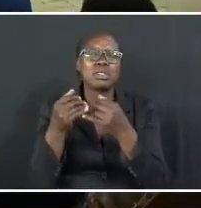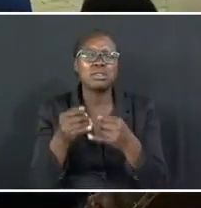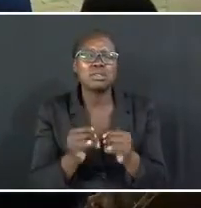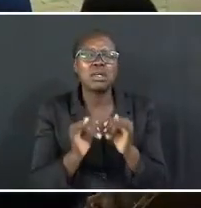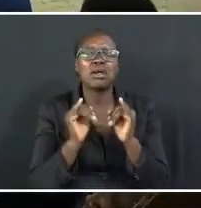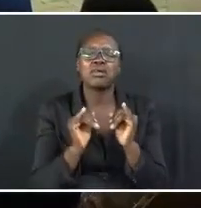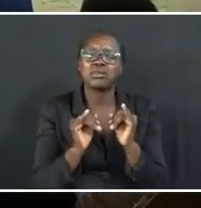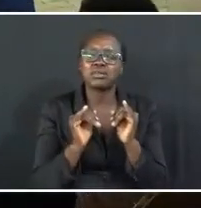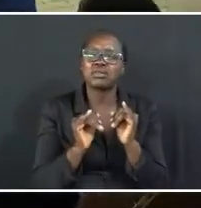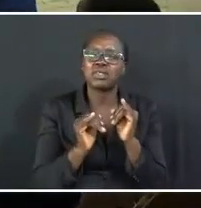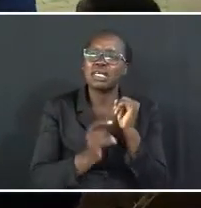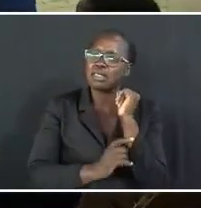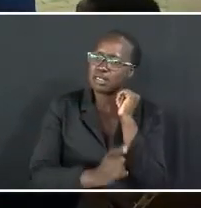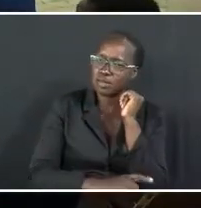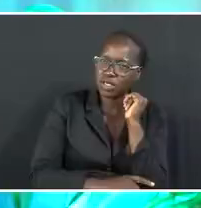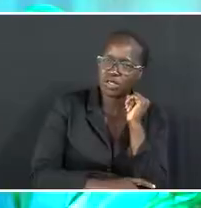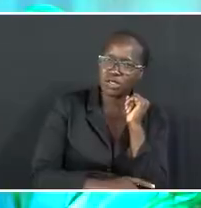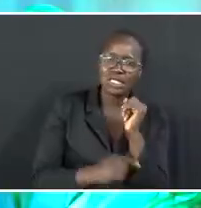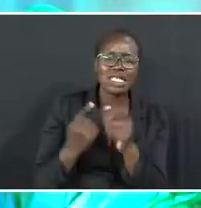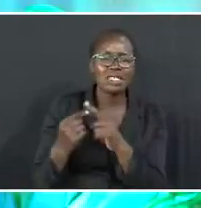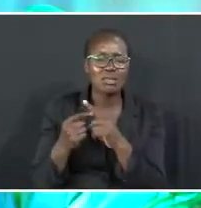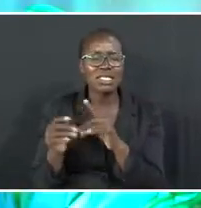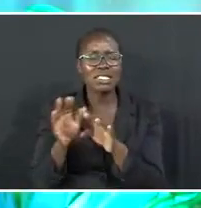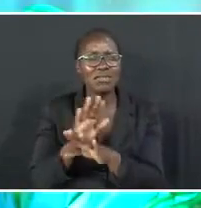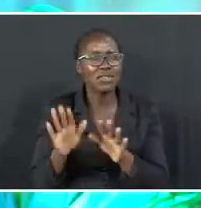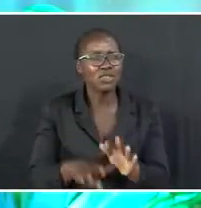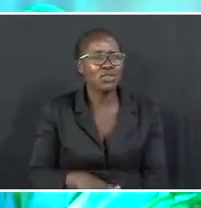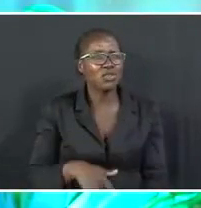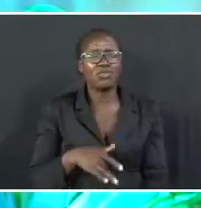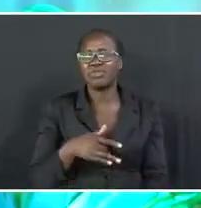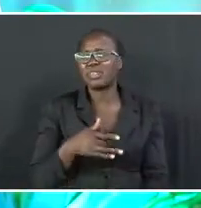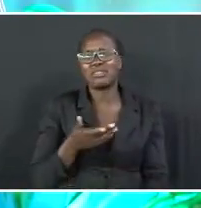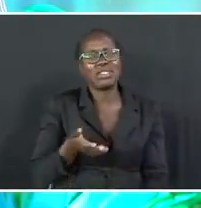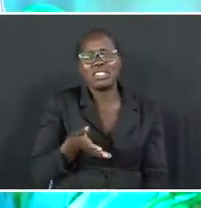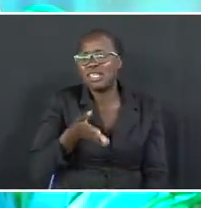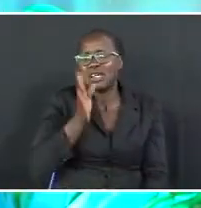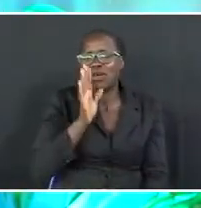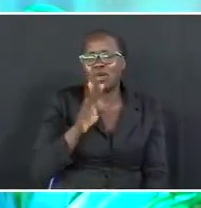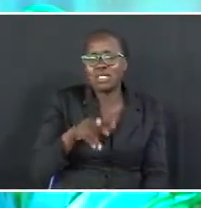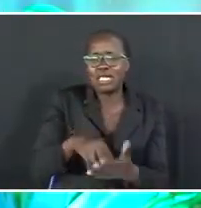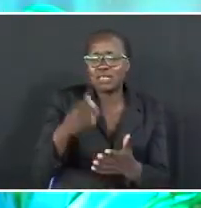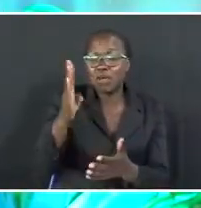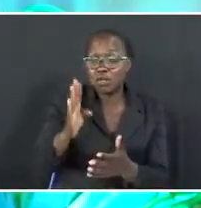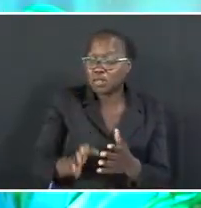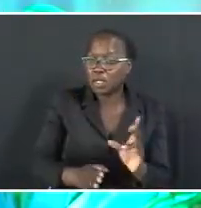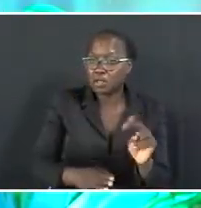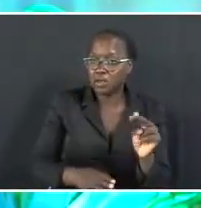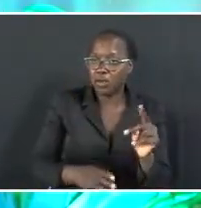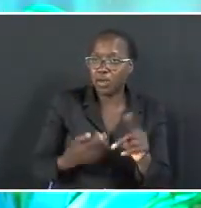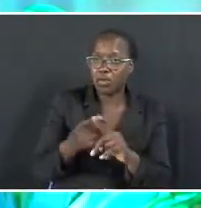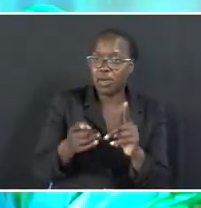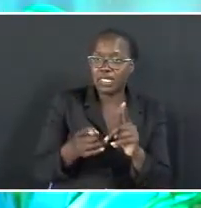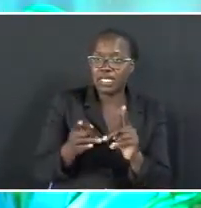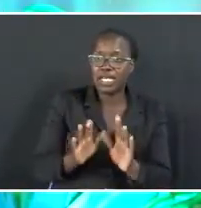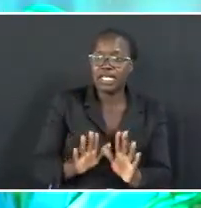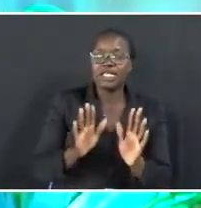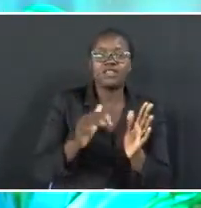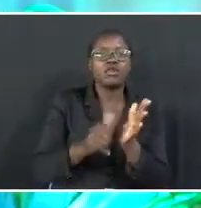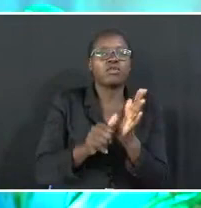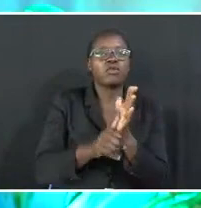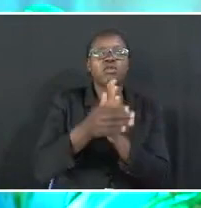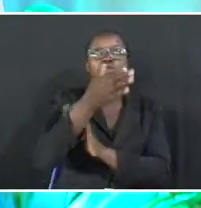Jesus himself went through all these things that you feel as if God is not standing by your side. But leave your cup to